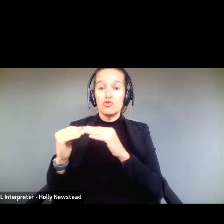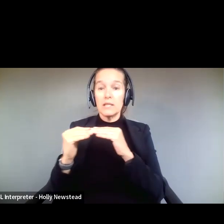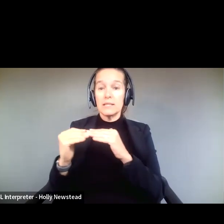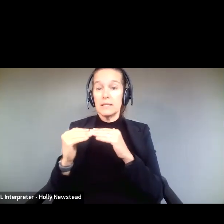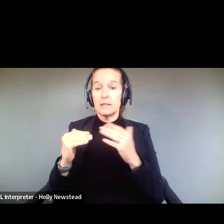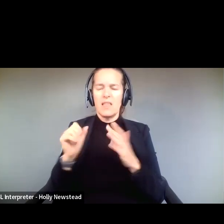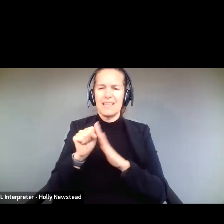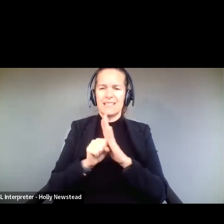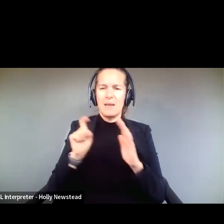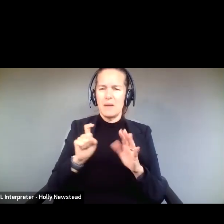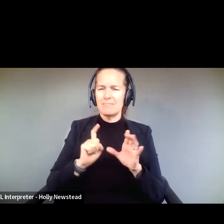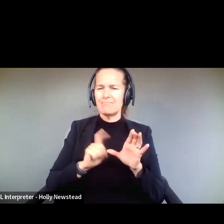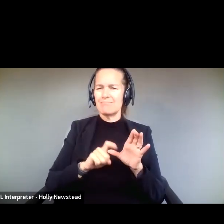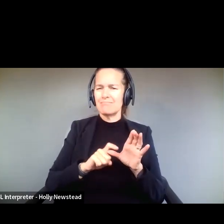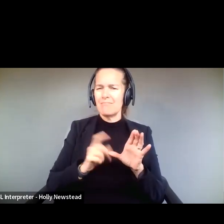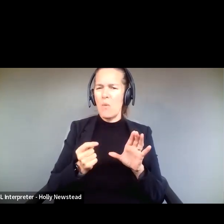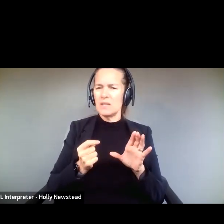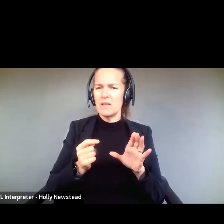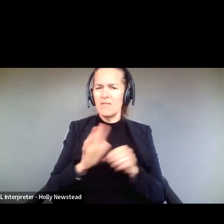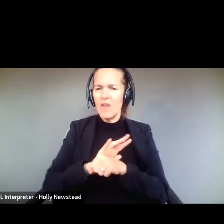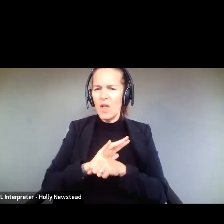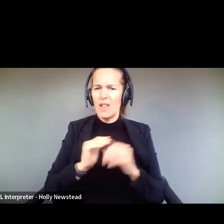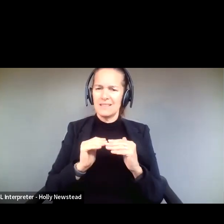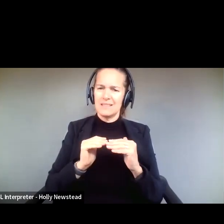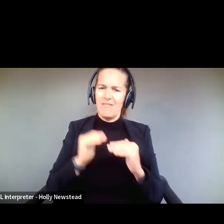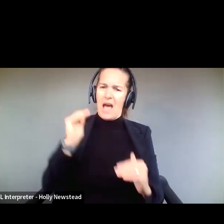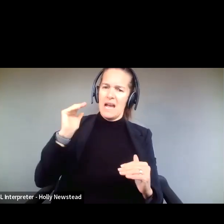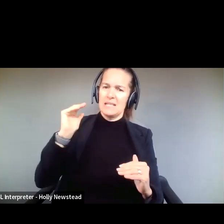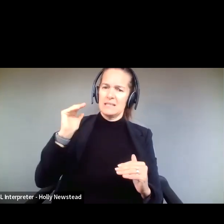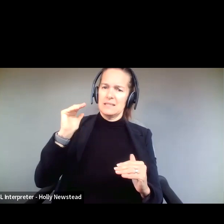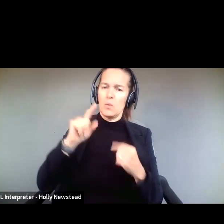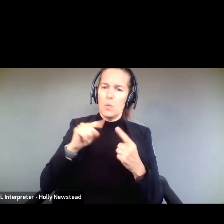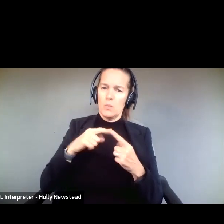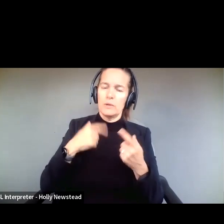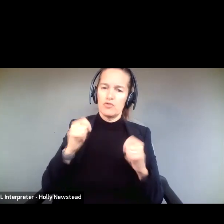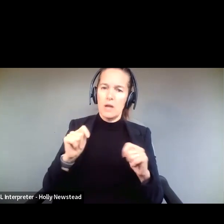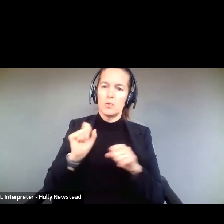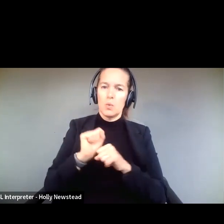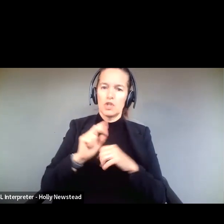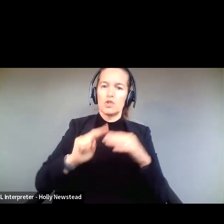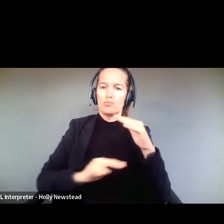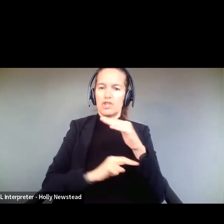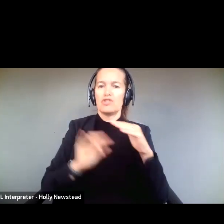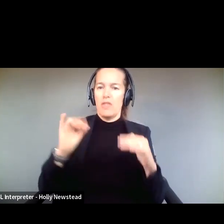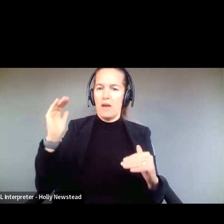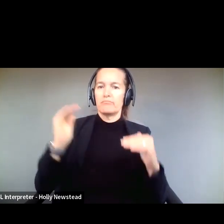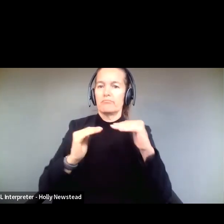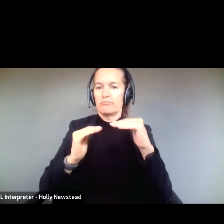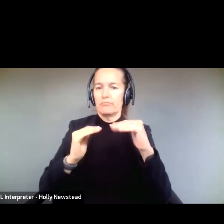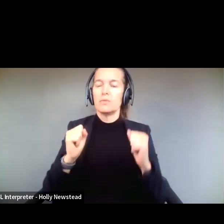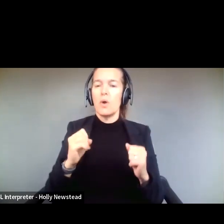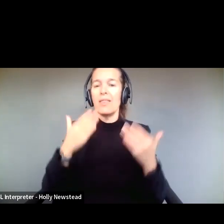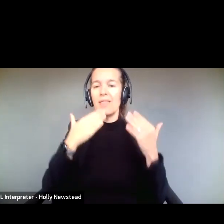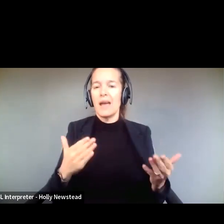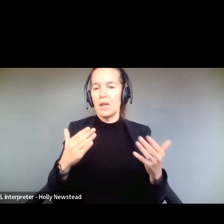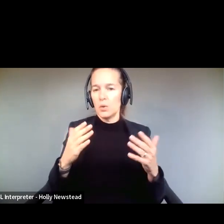know really what is the true span of the divide as we try to work to bridge it. So thank you,